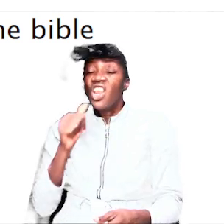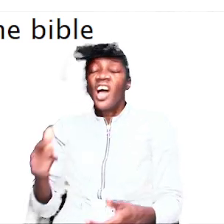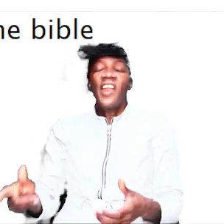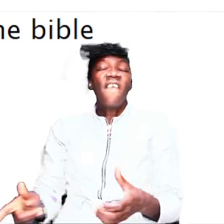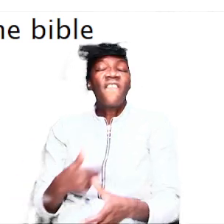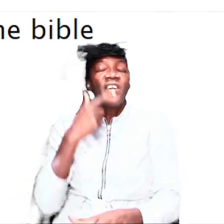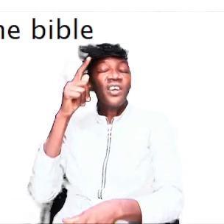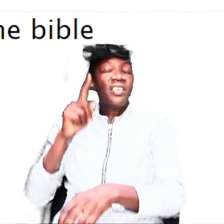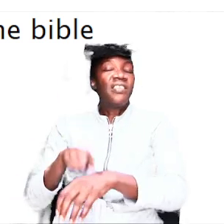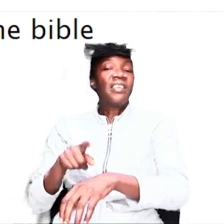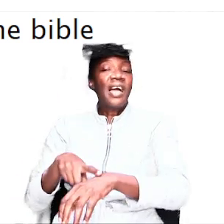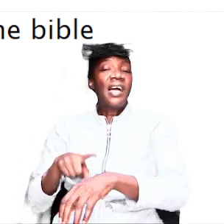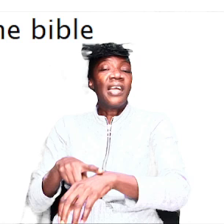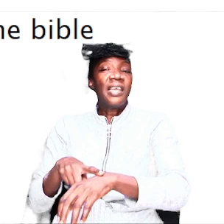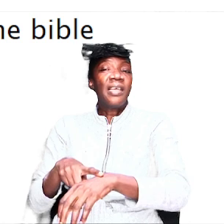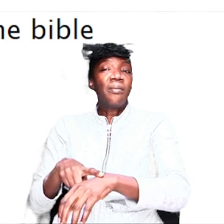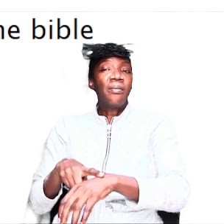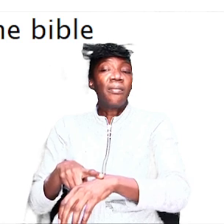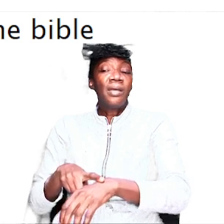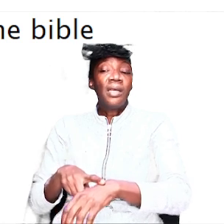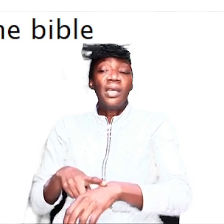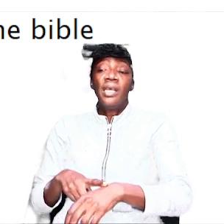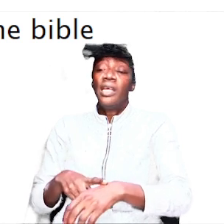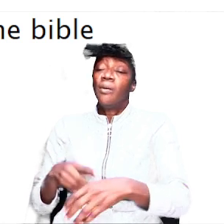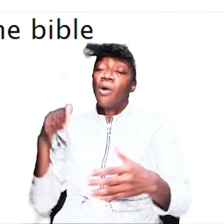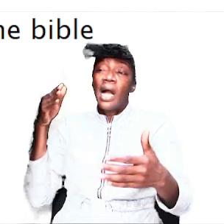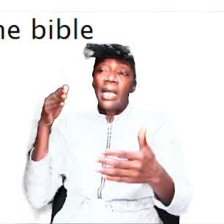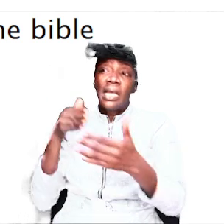first time he went against the commandment of the Lord.